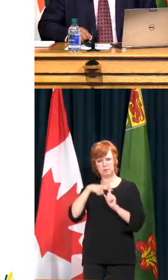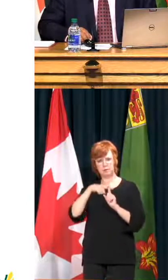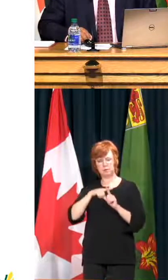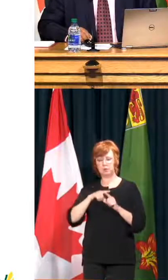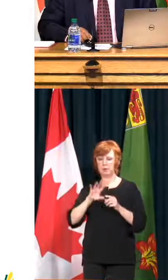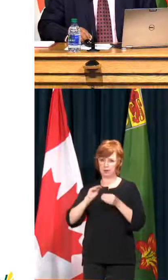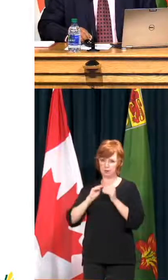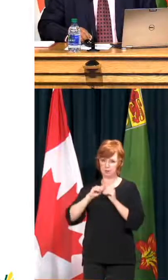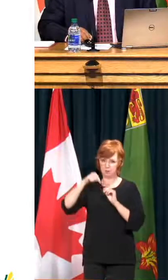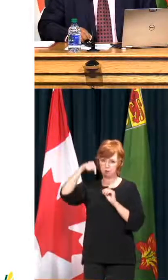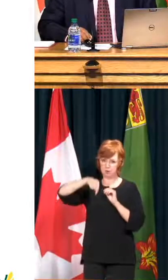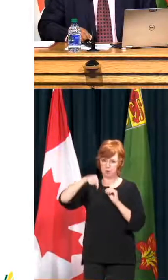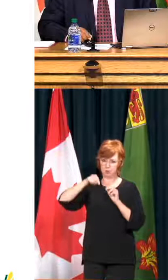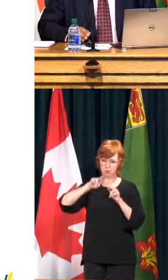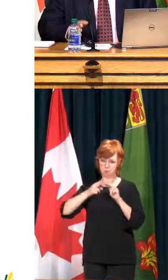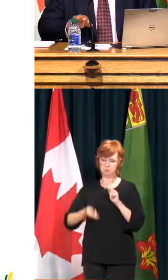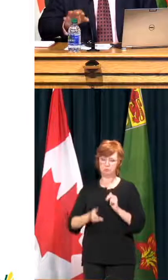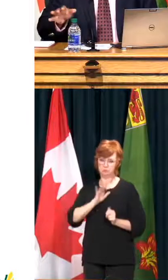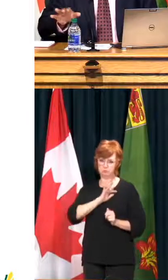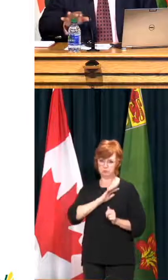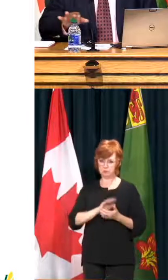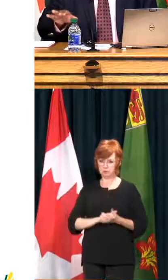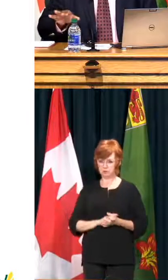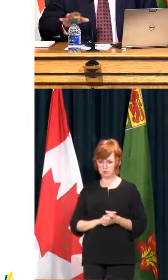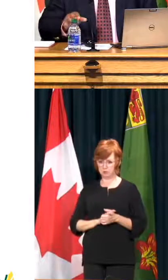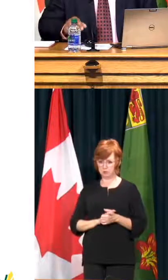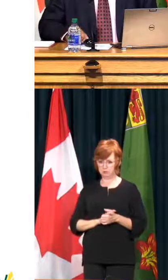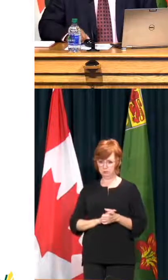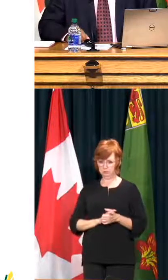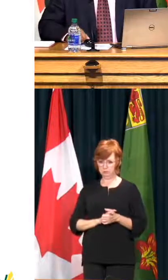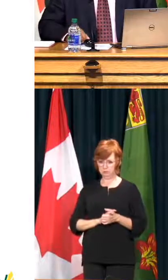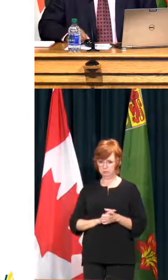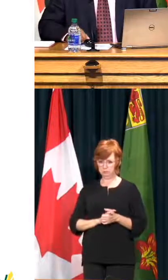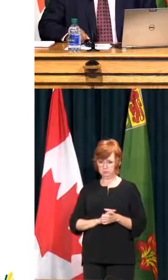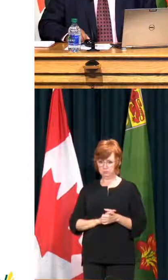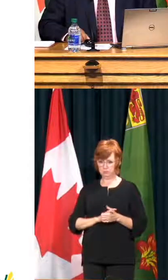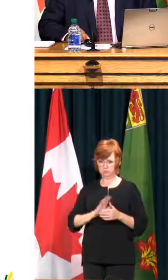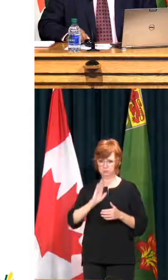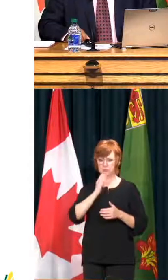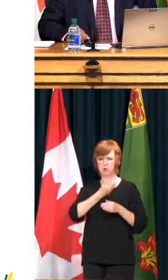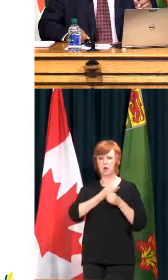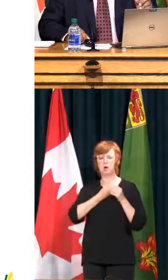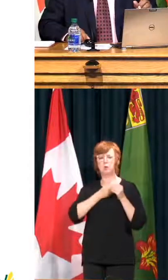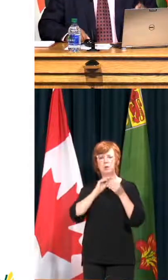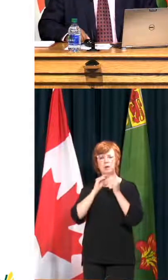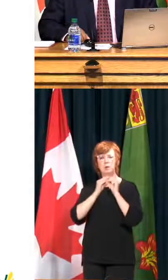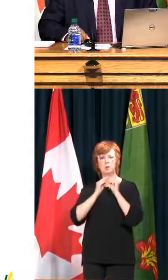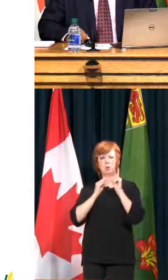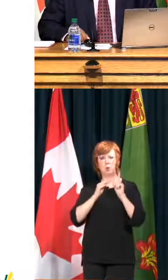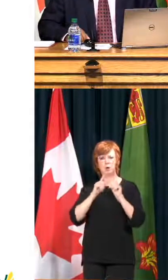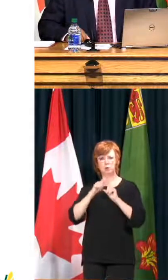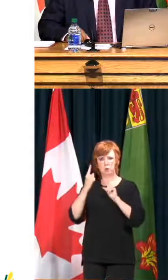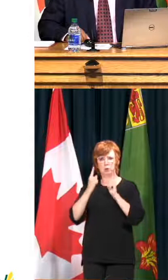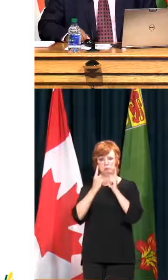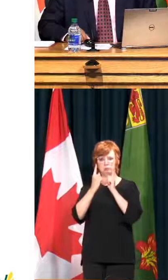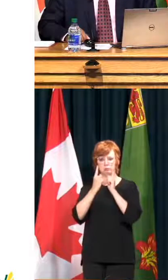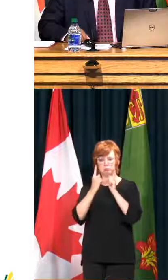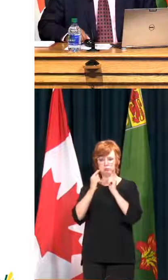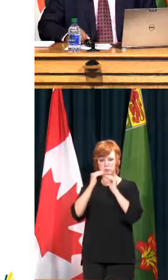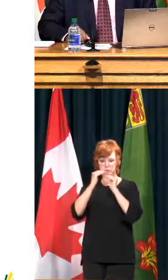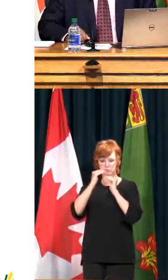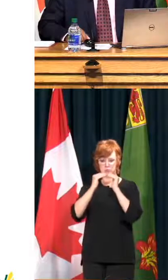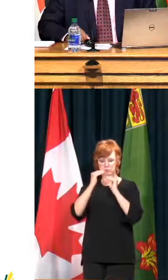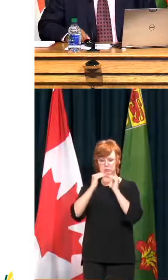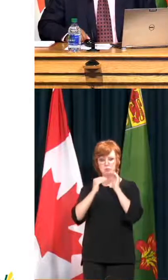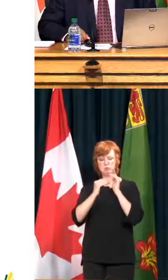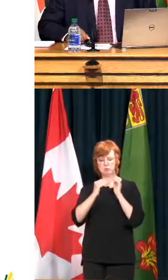positive. Our effective reproductive number is about, just above 1, a bit higher if there's an outbreak, but that is not